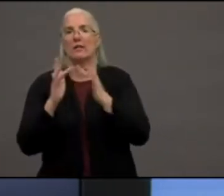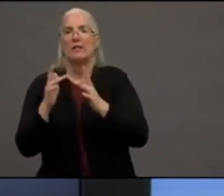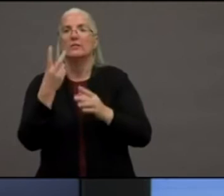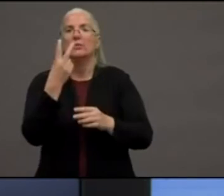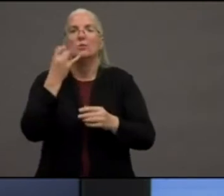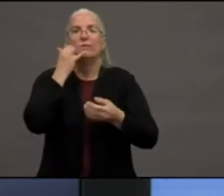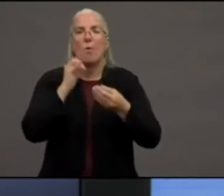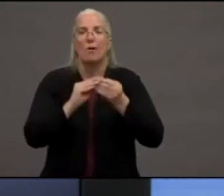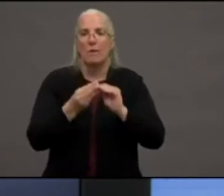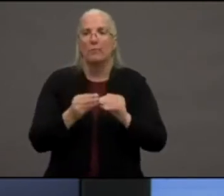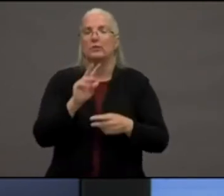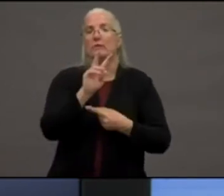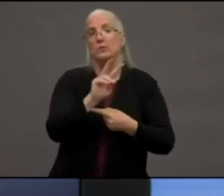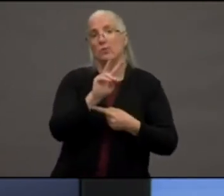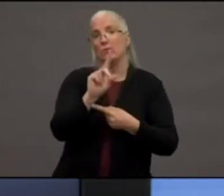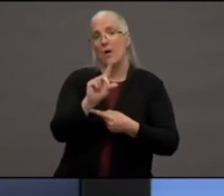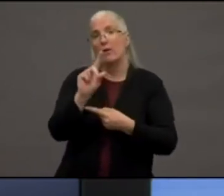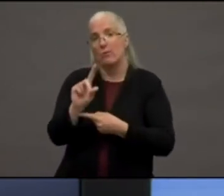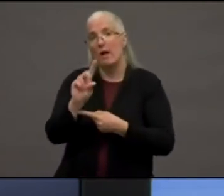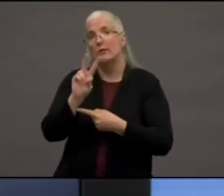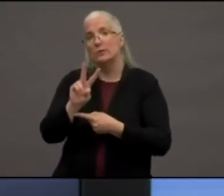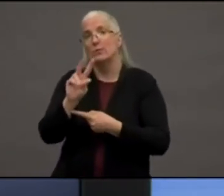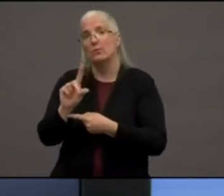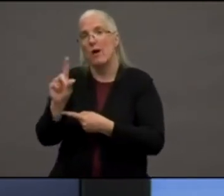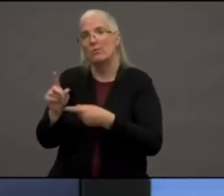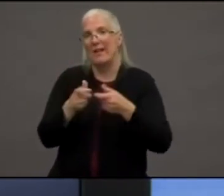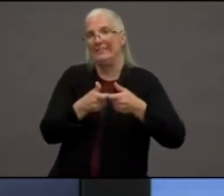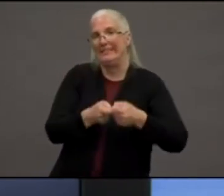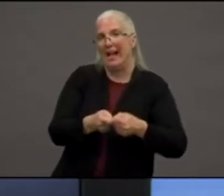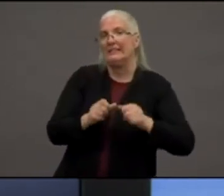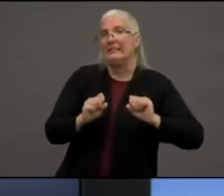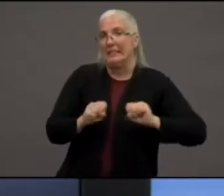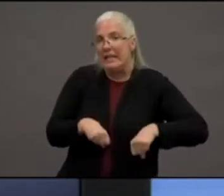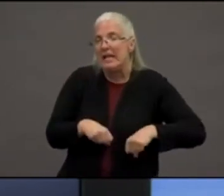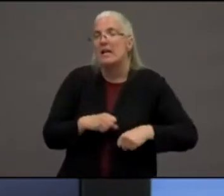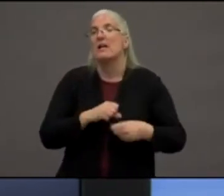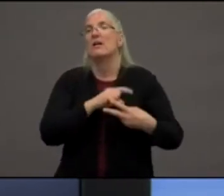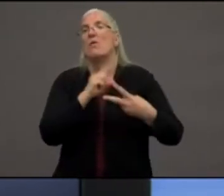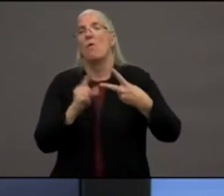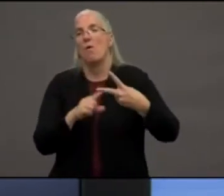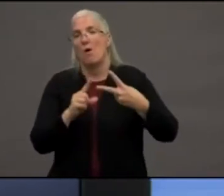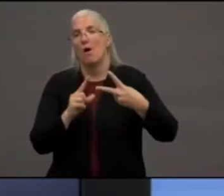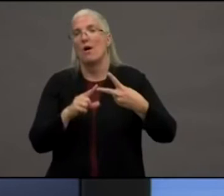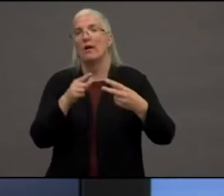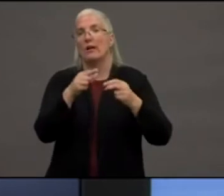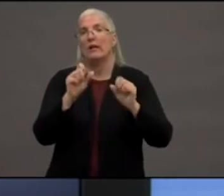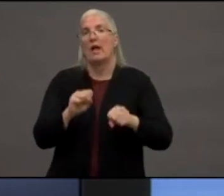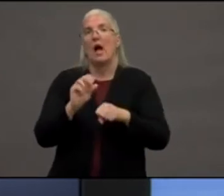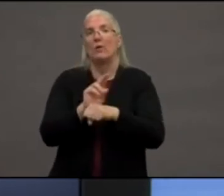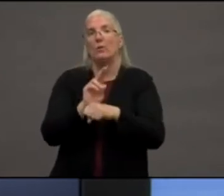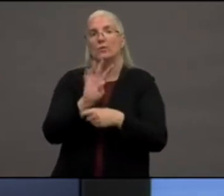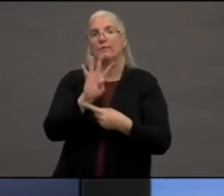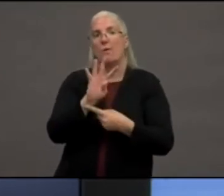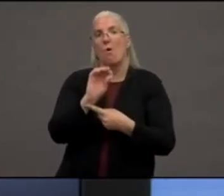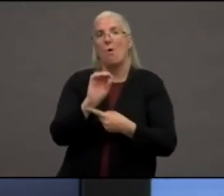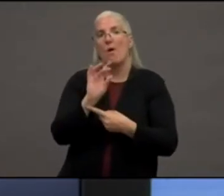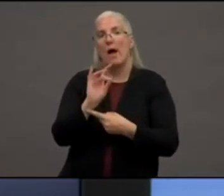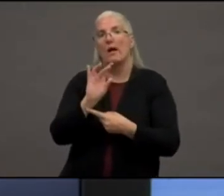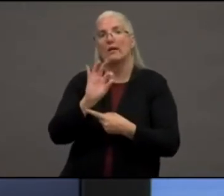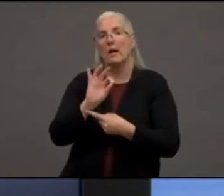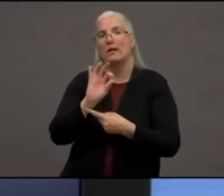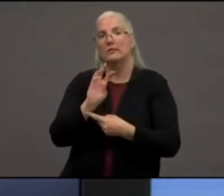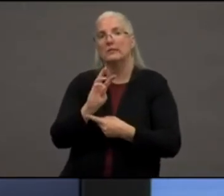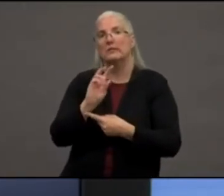408-961-5500 number. We're more than happy to help people kind of get some clarity and understanding, because there's going to be some confusion moving forward, especially once we start transitioning through